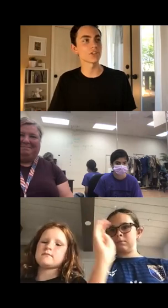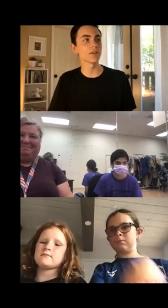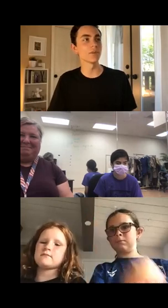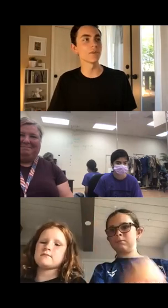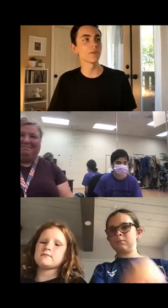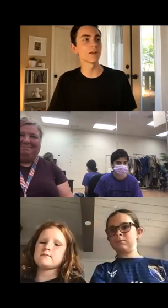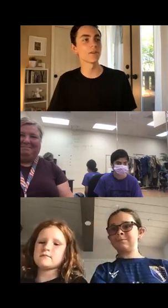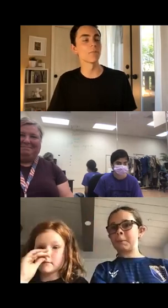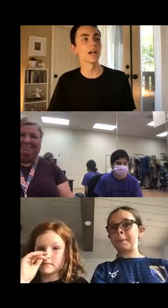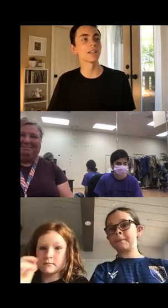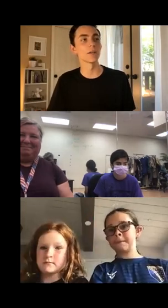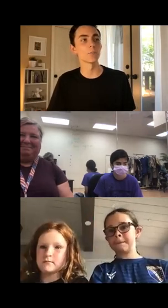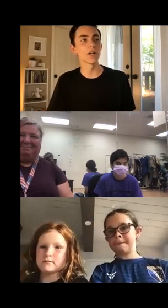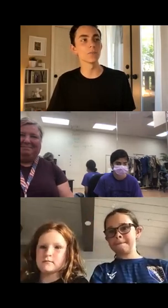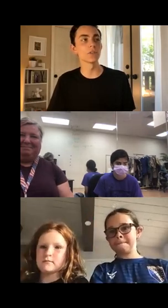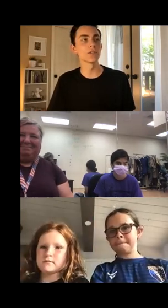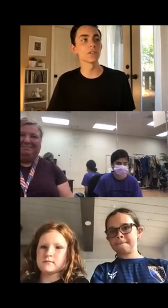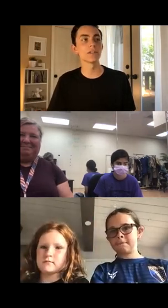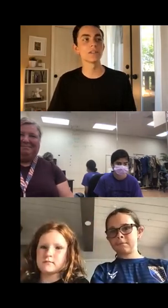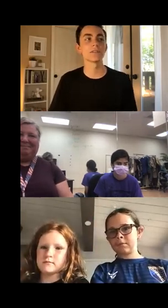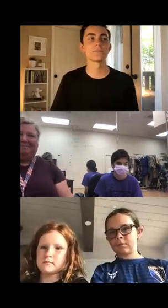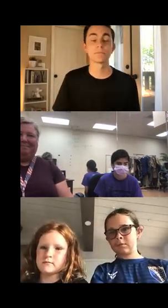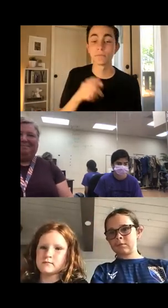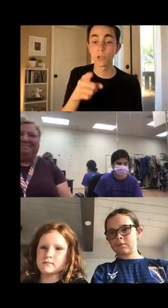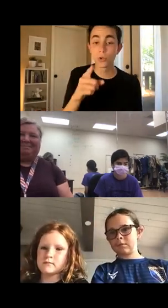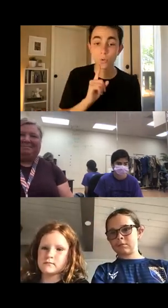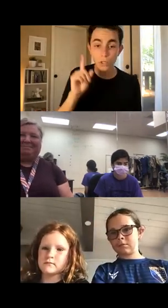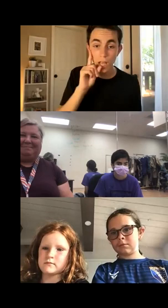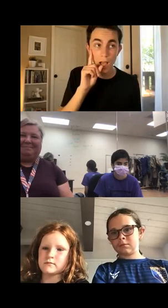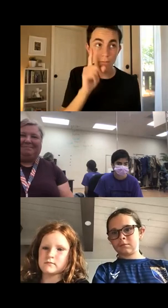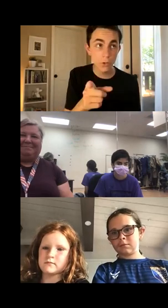nice job. My name, Bob.